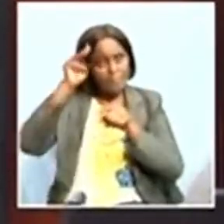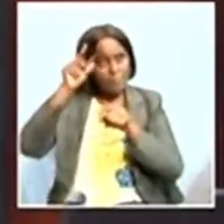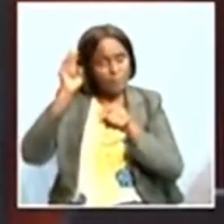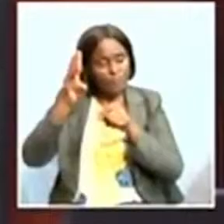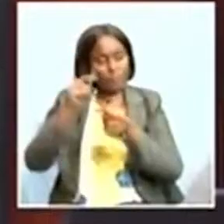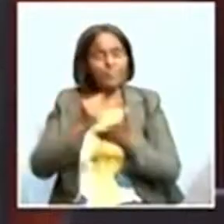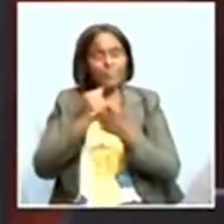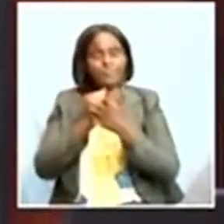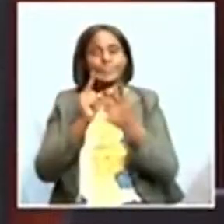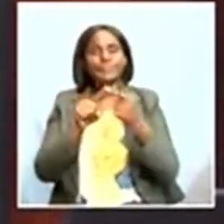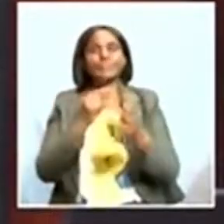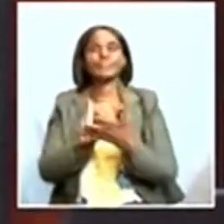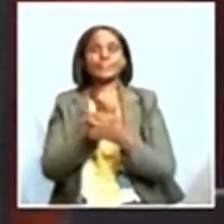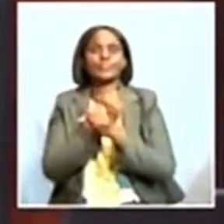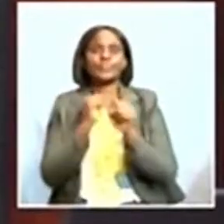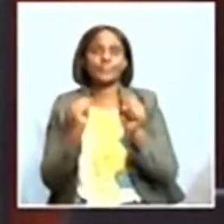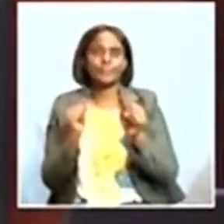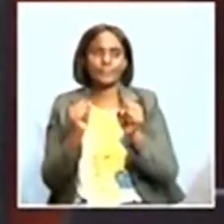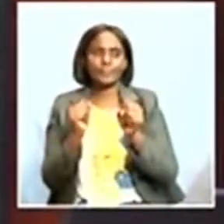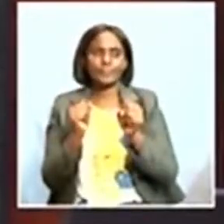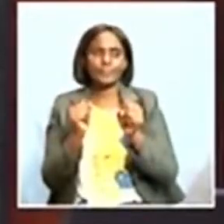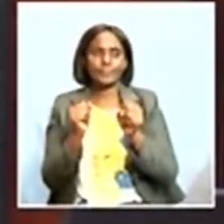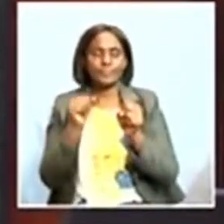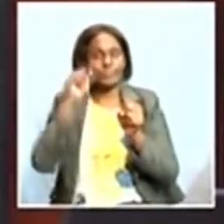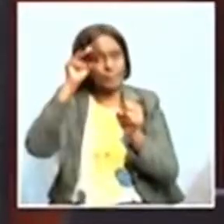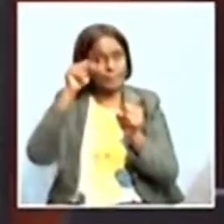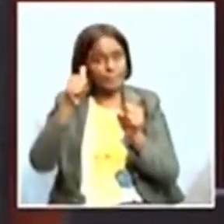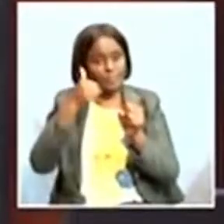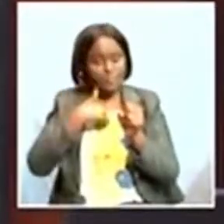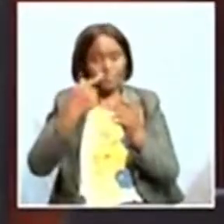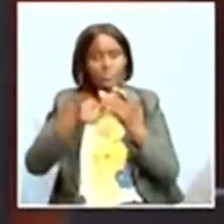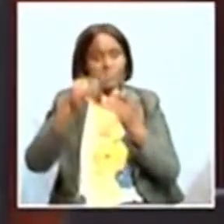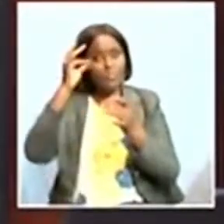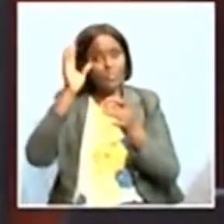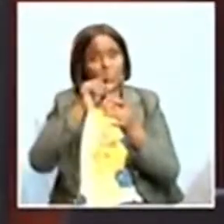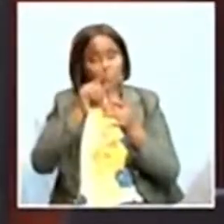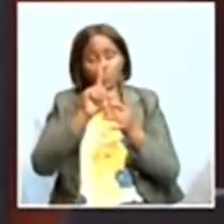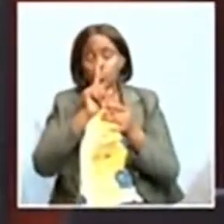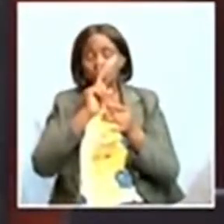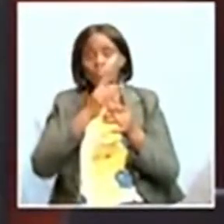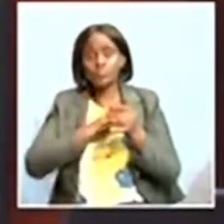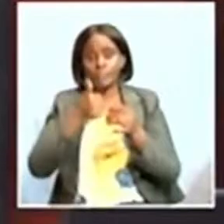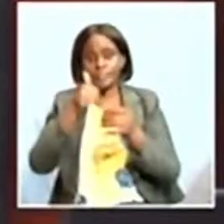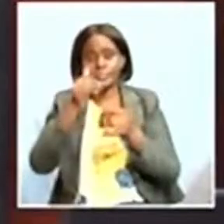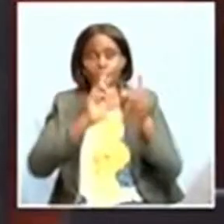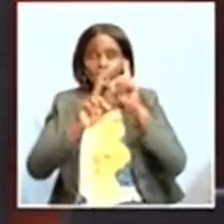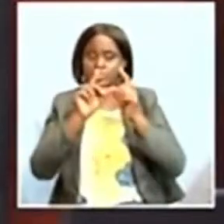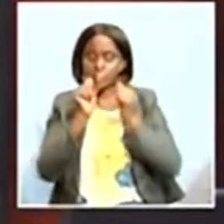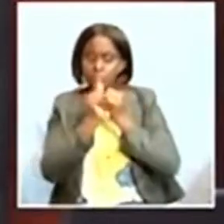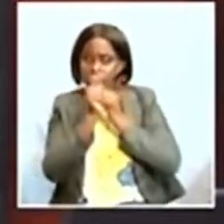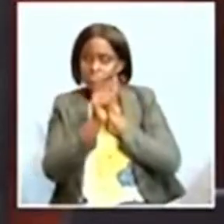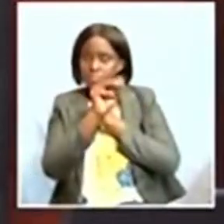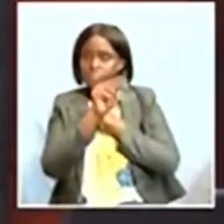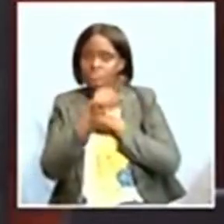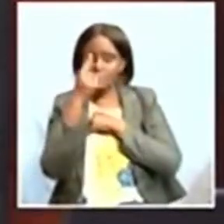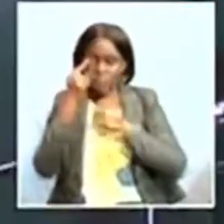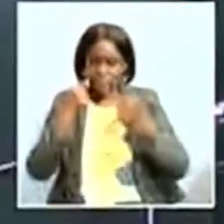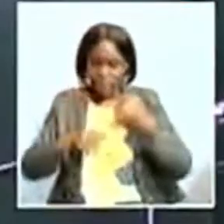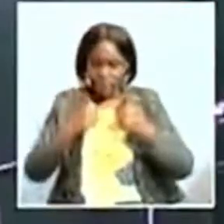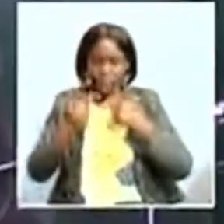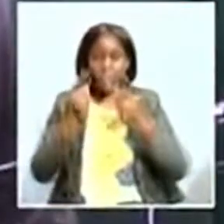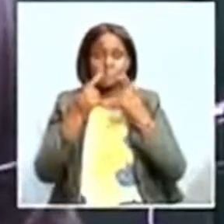will be able to address it. But Honorable Minister, you have taken note, I'm sure. Please engage the Honorable Member for